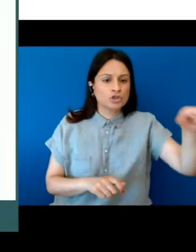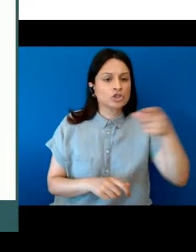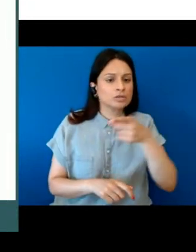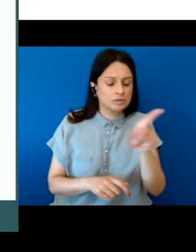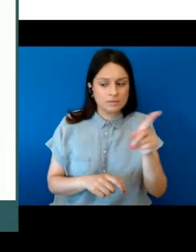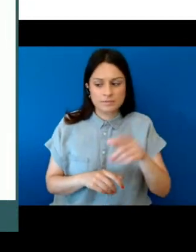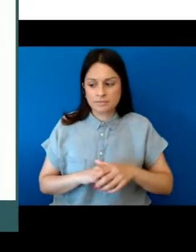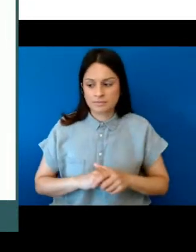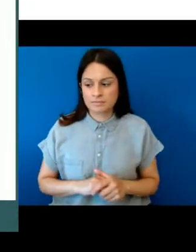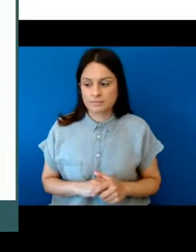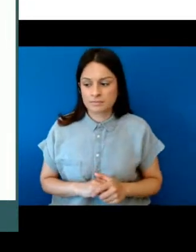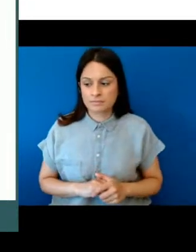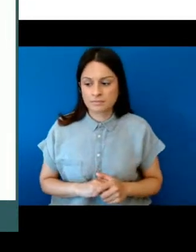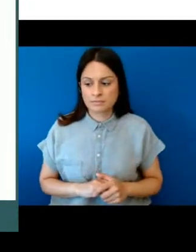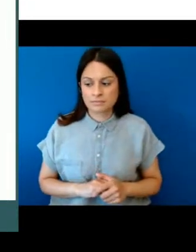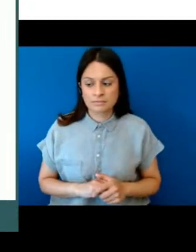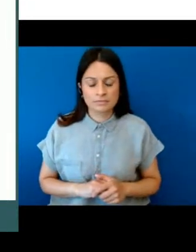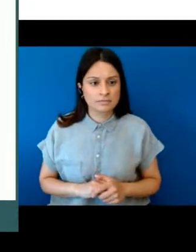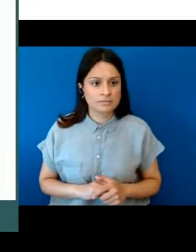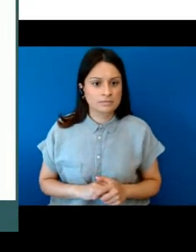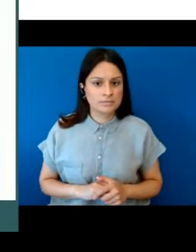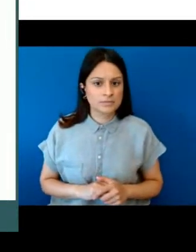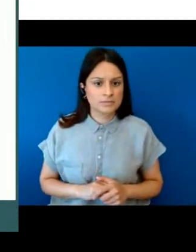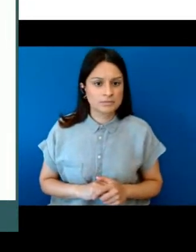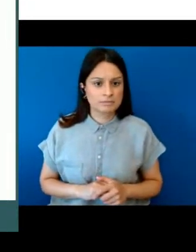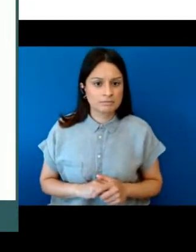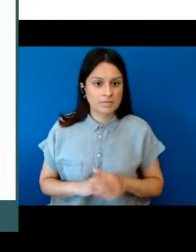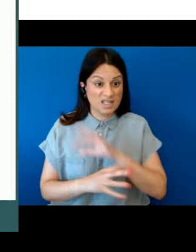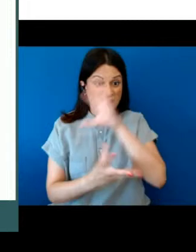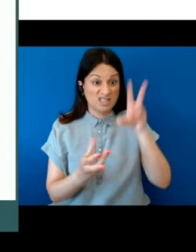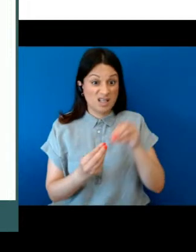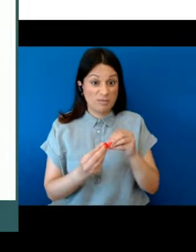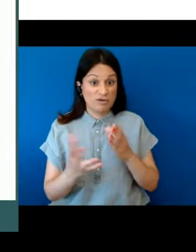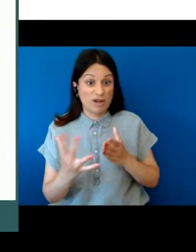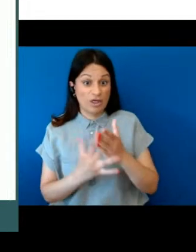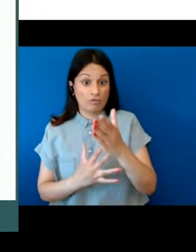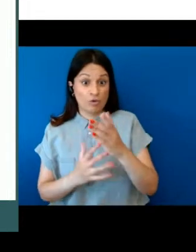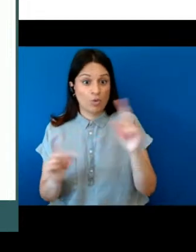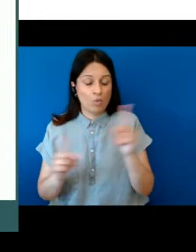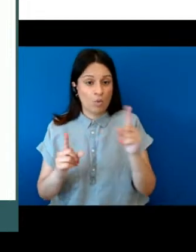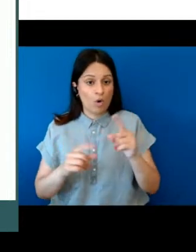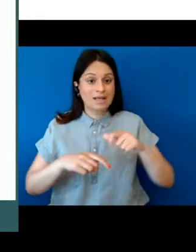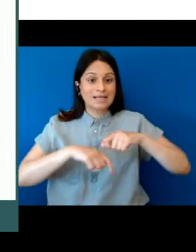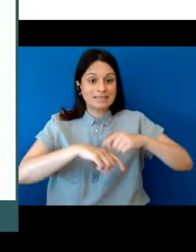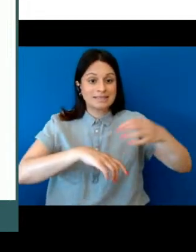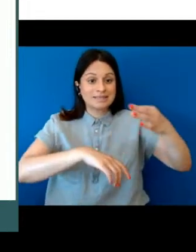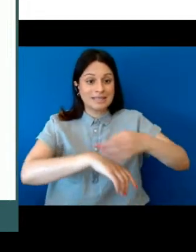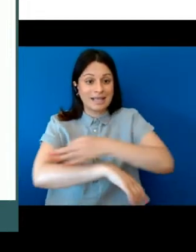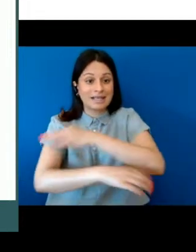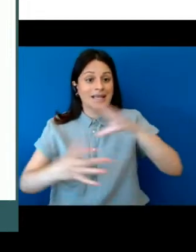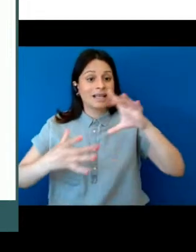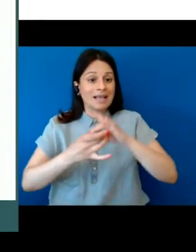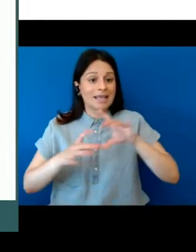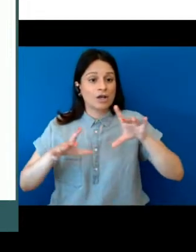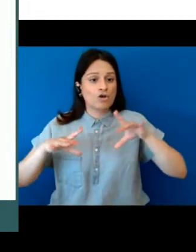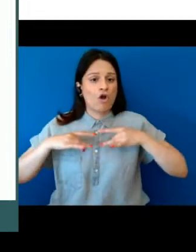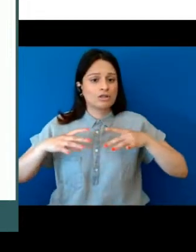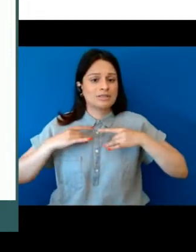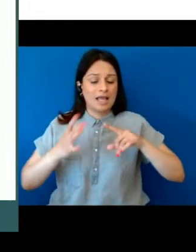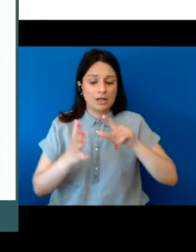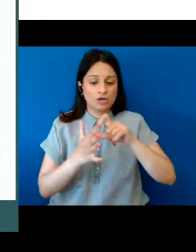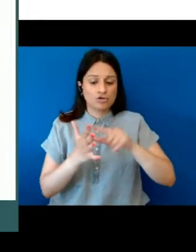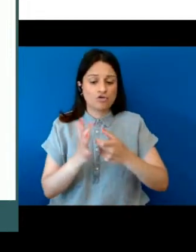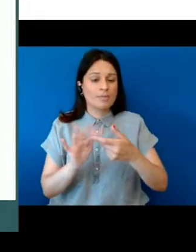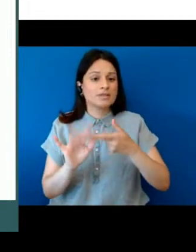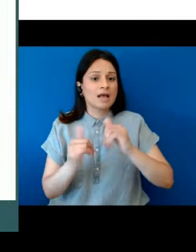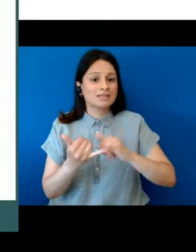summary, I've gone through skin patch testing is for contact dermatitis and is very different from skin prick testing and